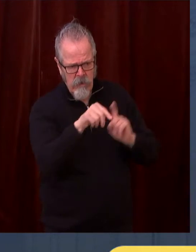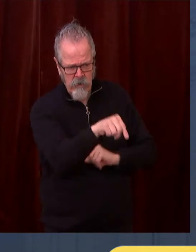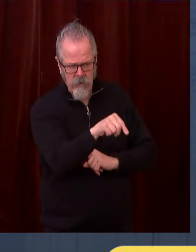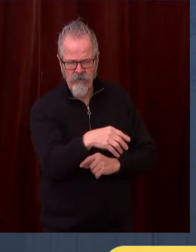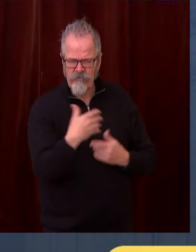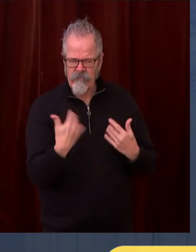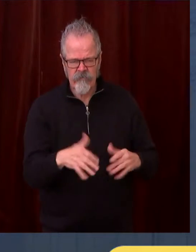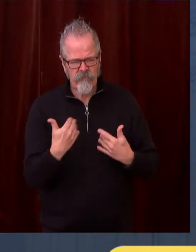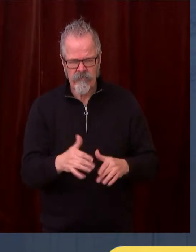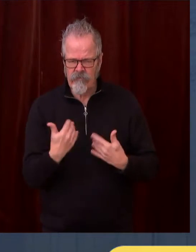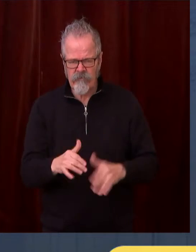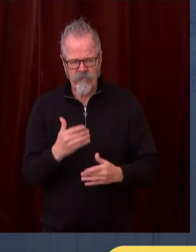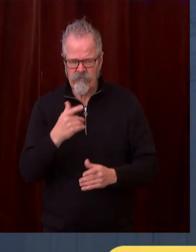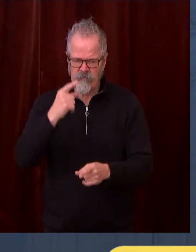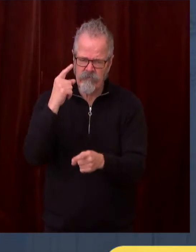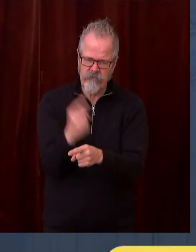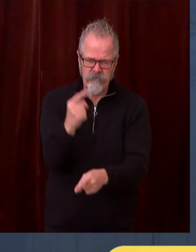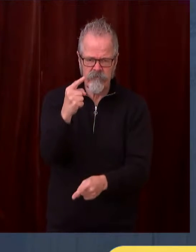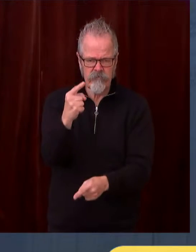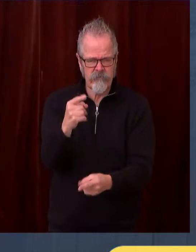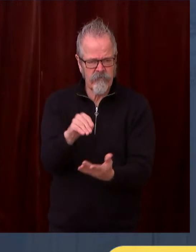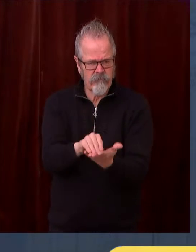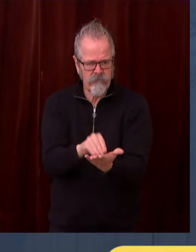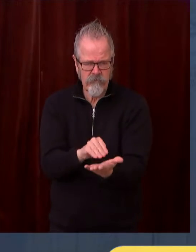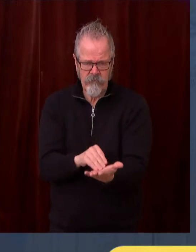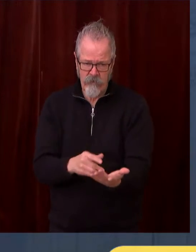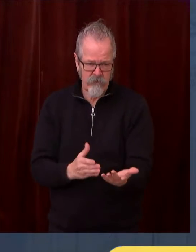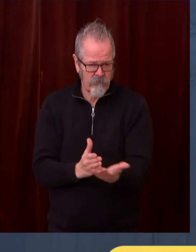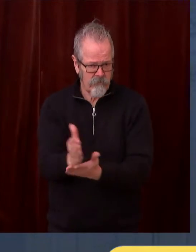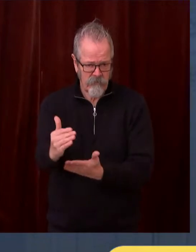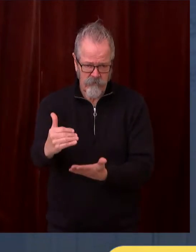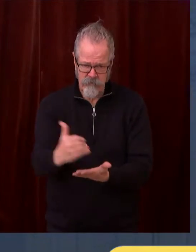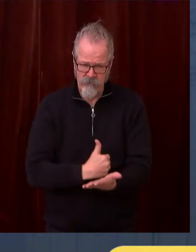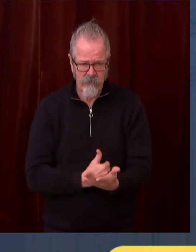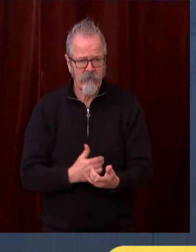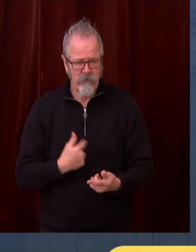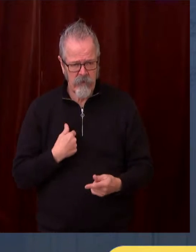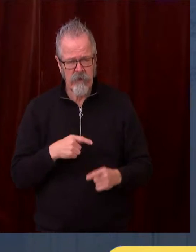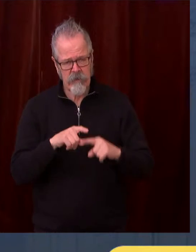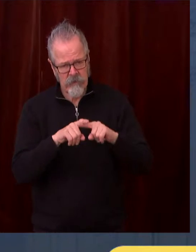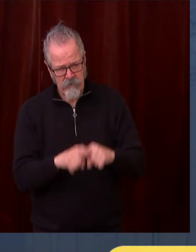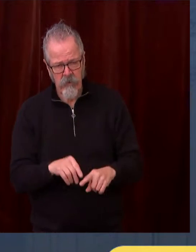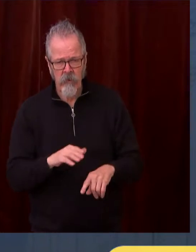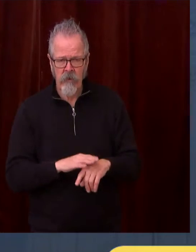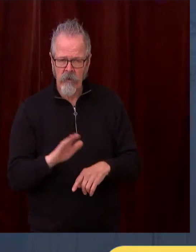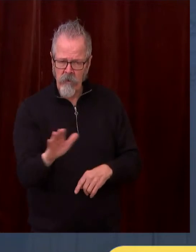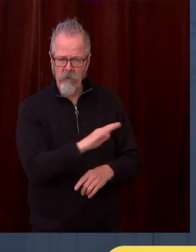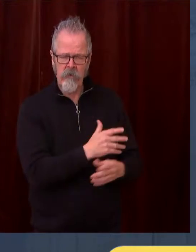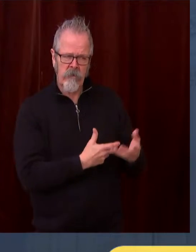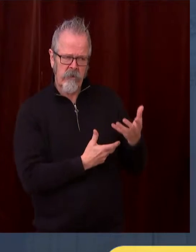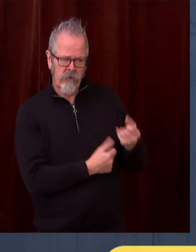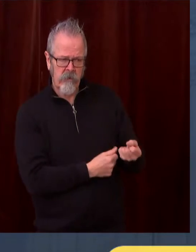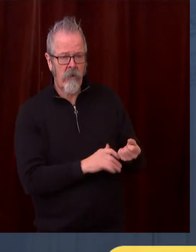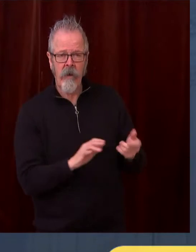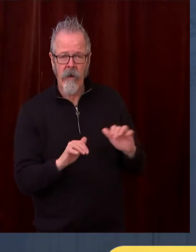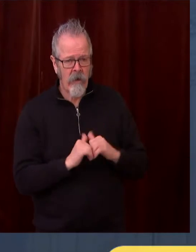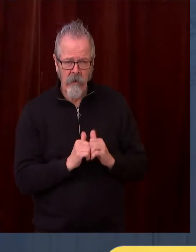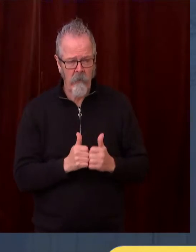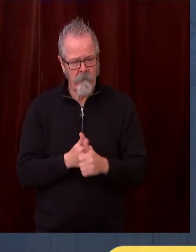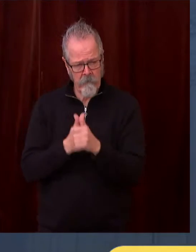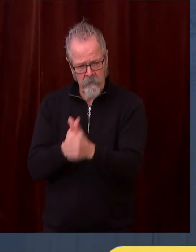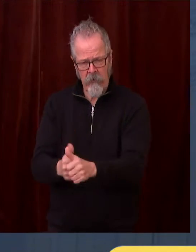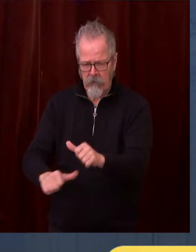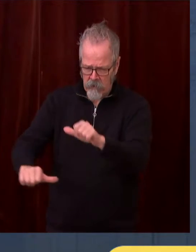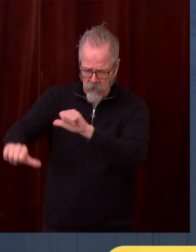truth. And the truth is in the science. It is not in our fears. And the science, I'm hopeful, give people great confidence. And we are